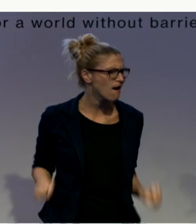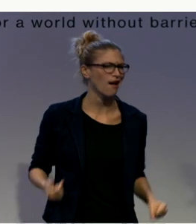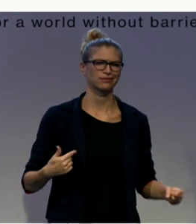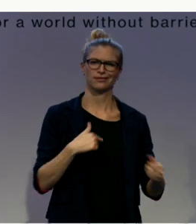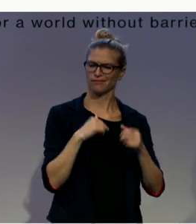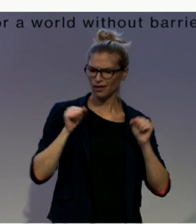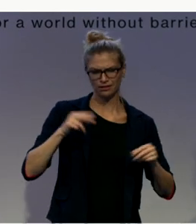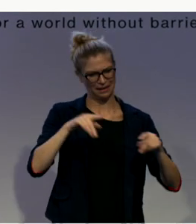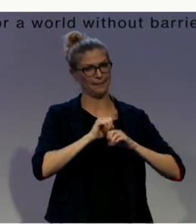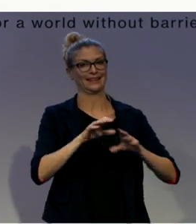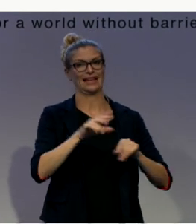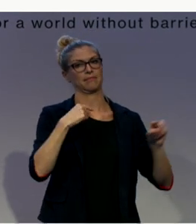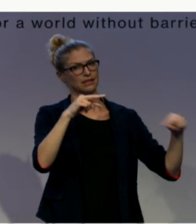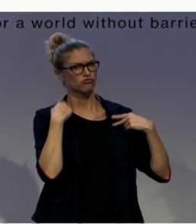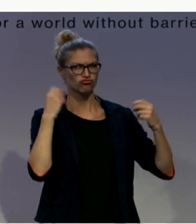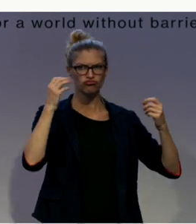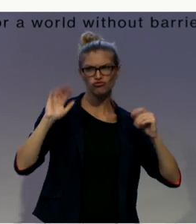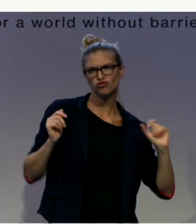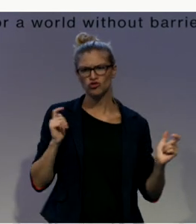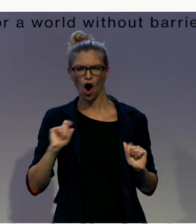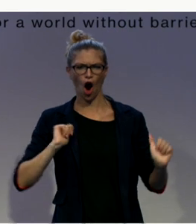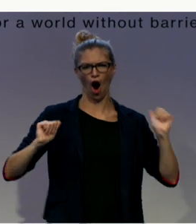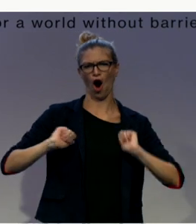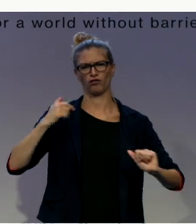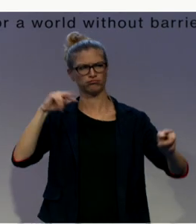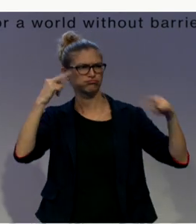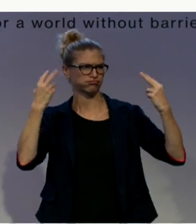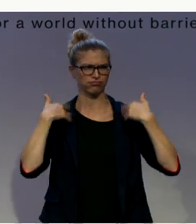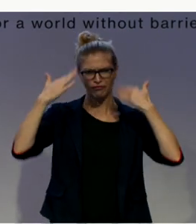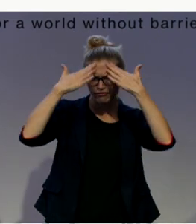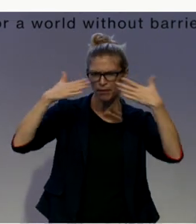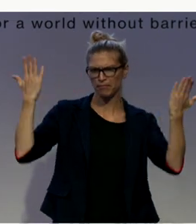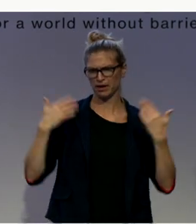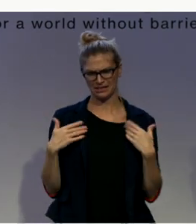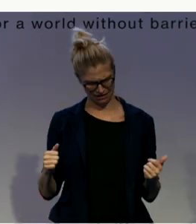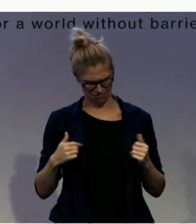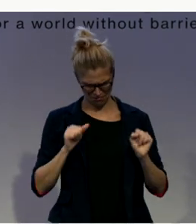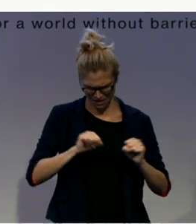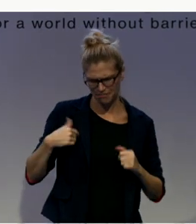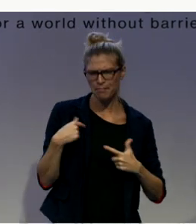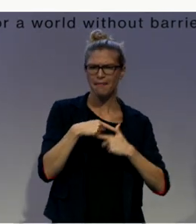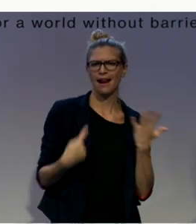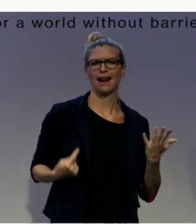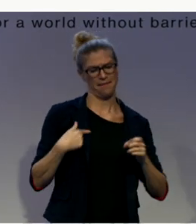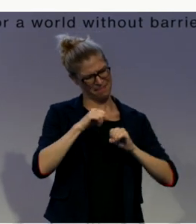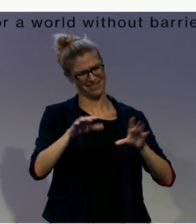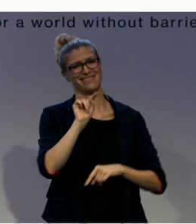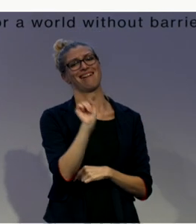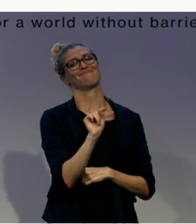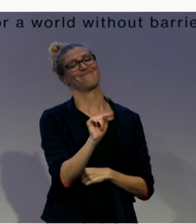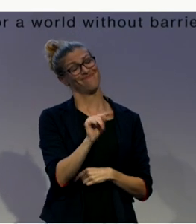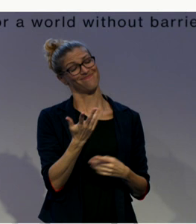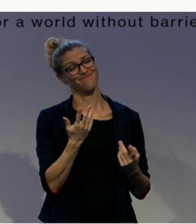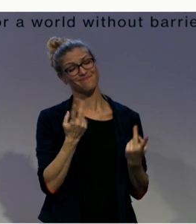movie stars. We need to see people who are doing so many different things. This comes to the other solution, where